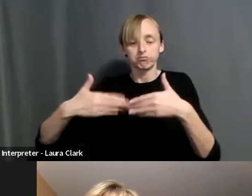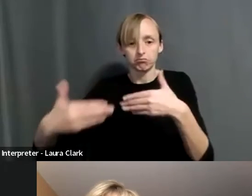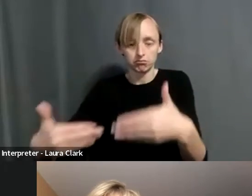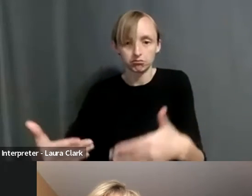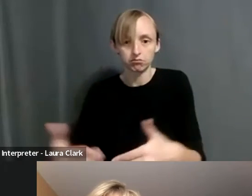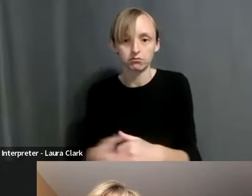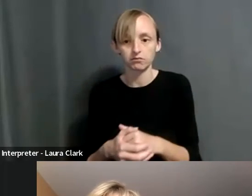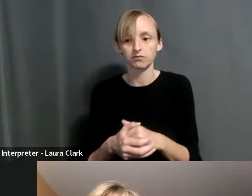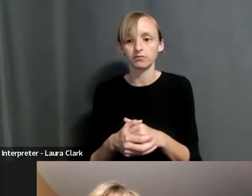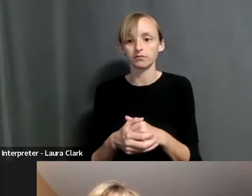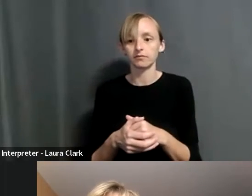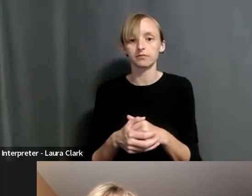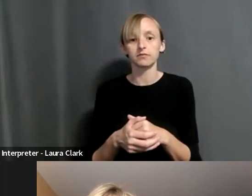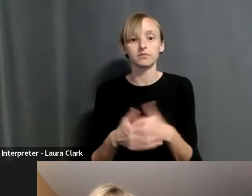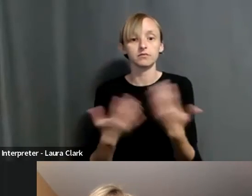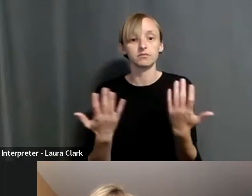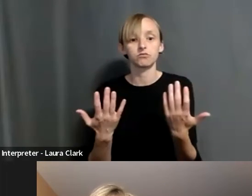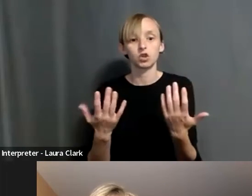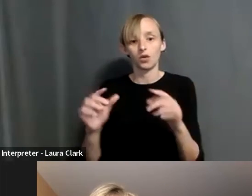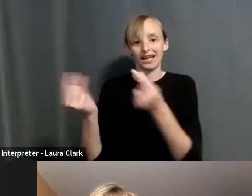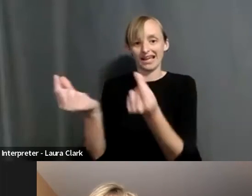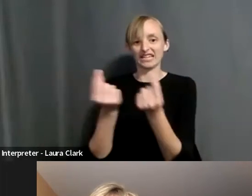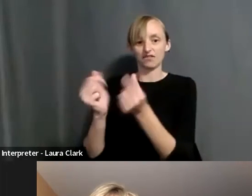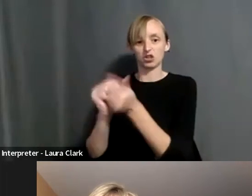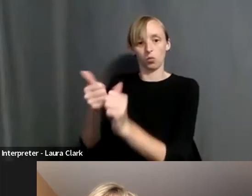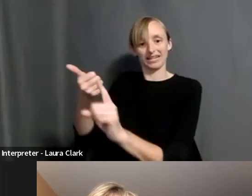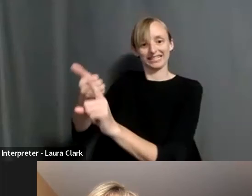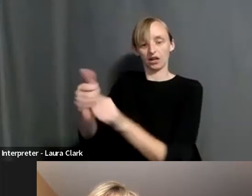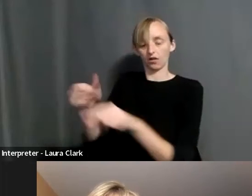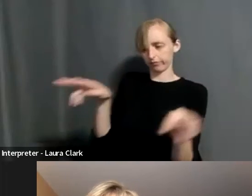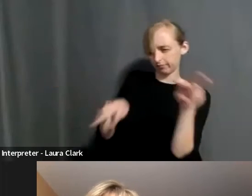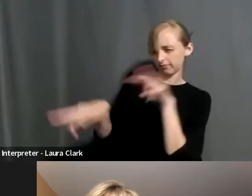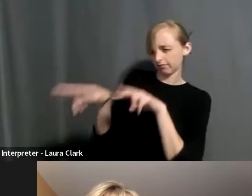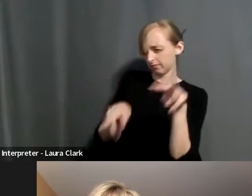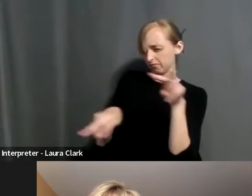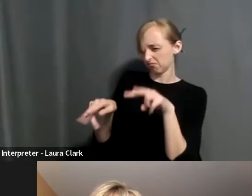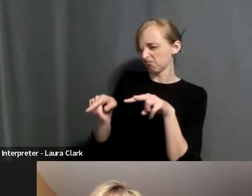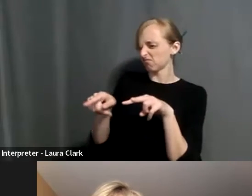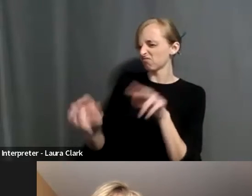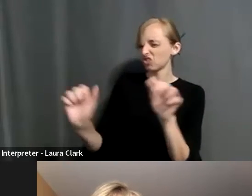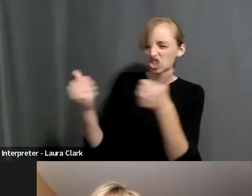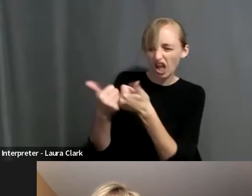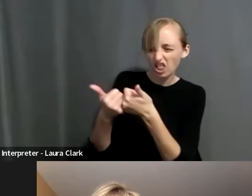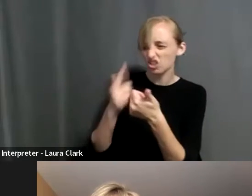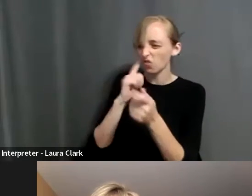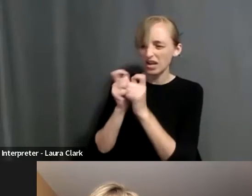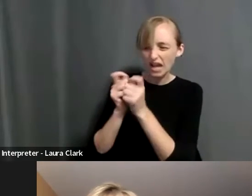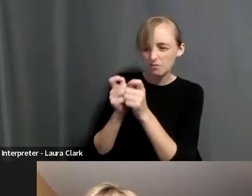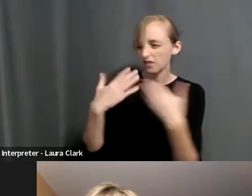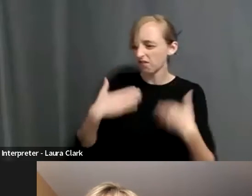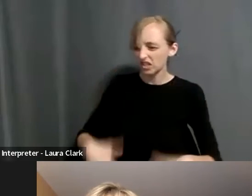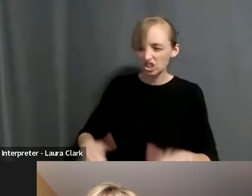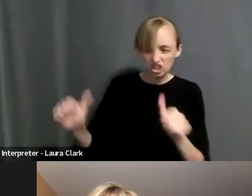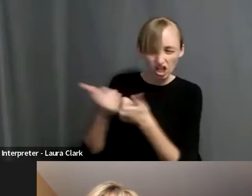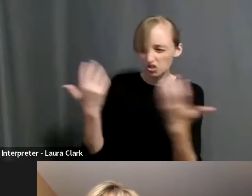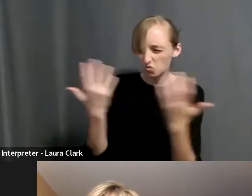So I mean, I say, you know, like look at the activity and see how, you know, what challenges, what physical challenges someone may